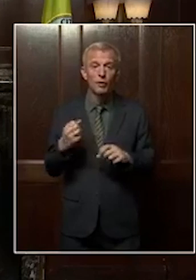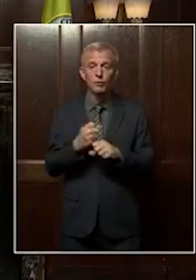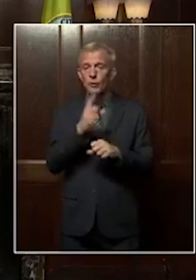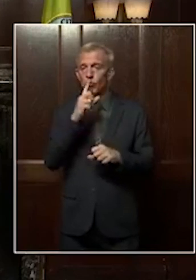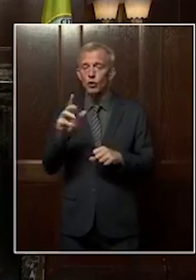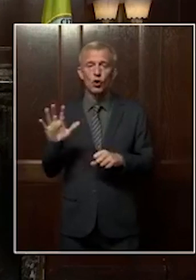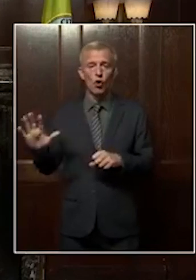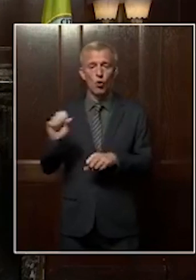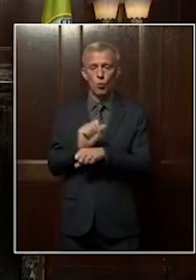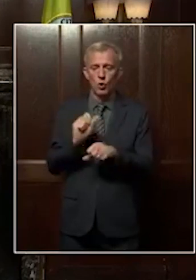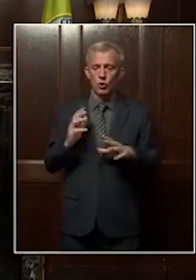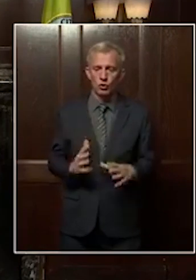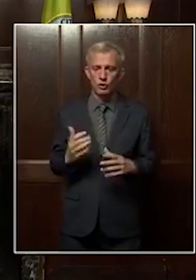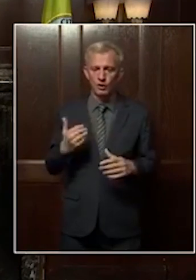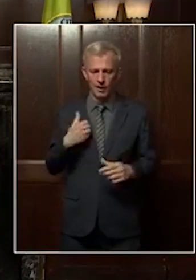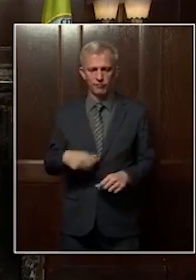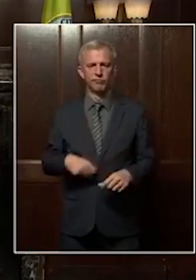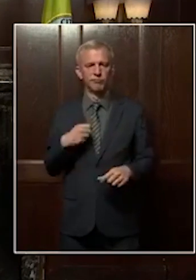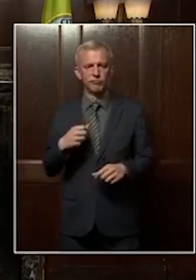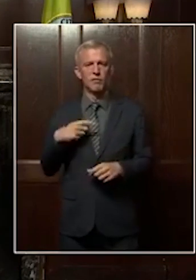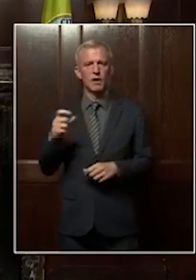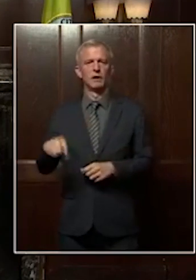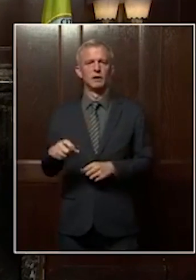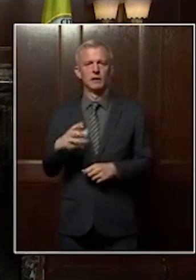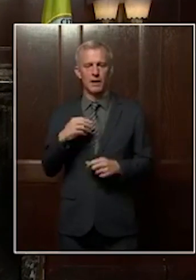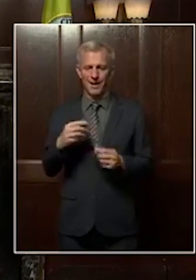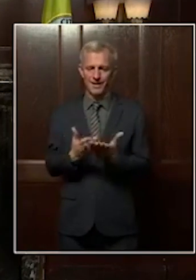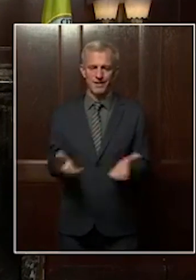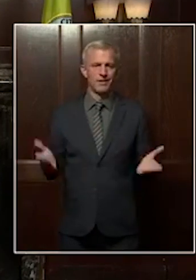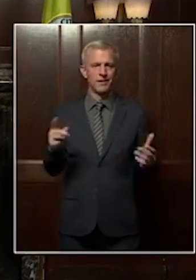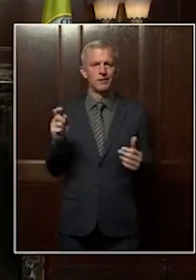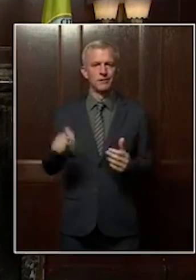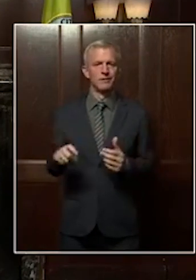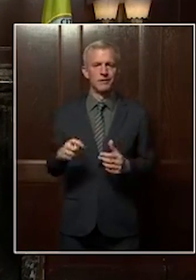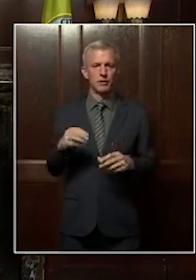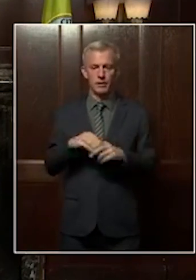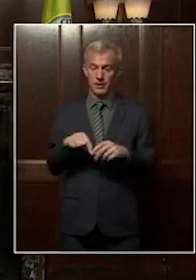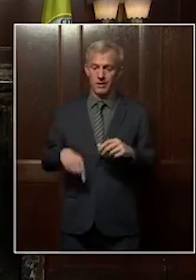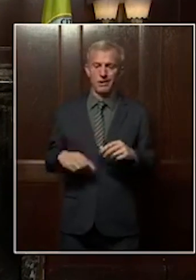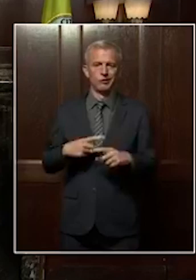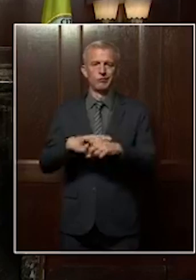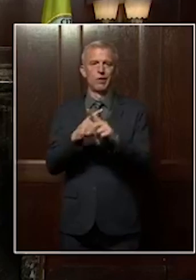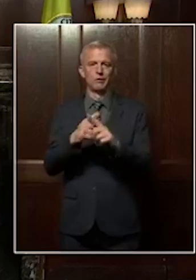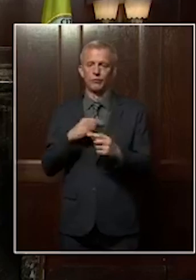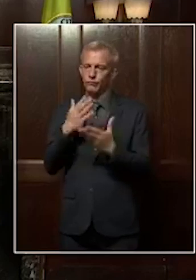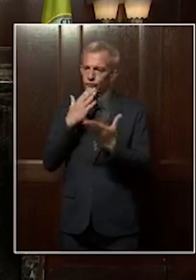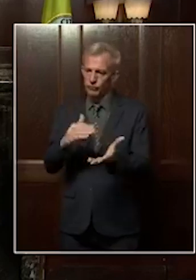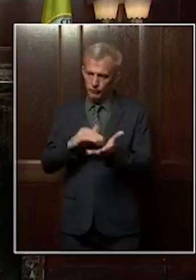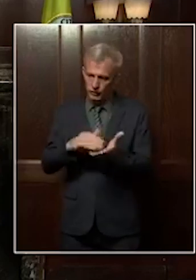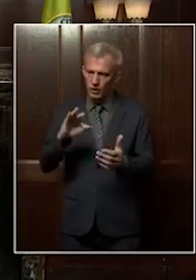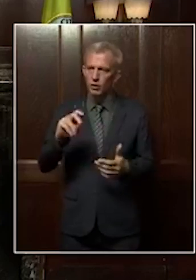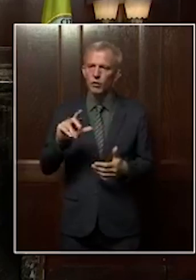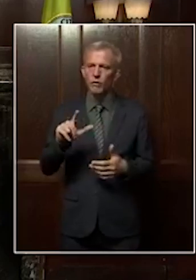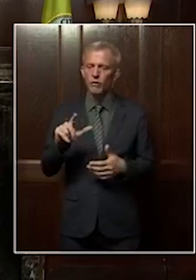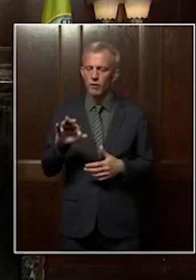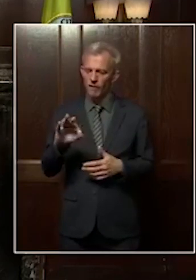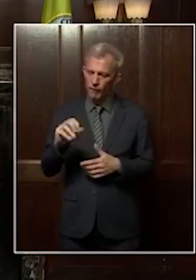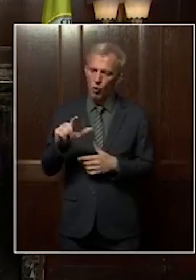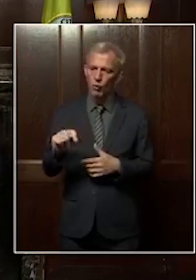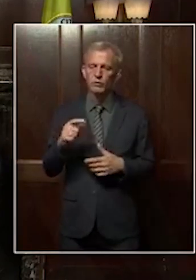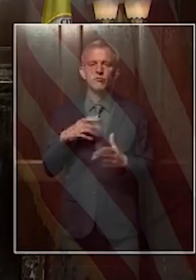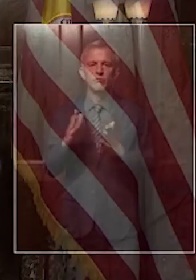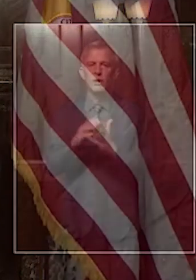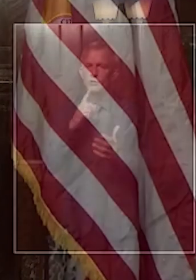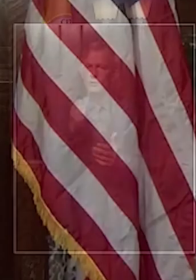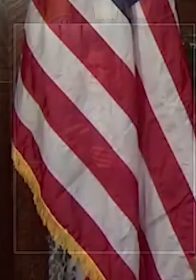her workers have the dignity that they need and the resources they need in this crisis. I want to thank you, Dr. Folt, and ask you to say a few words.